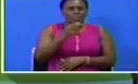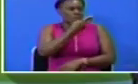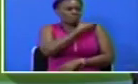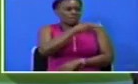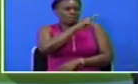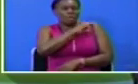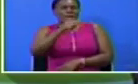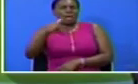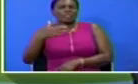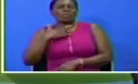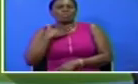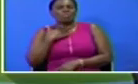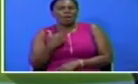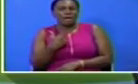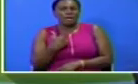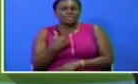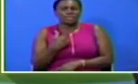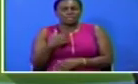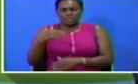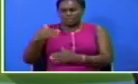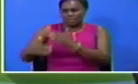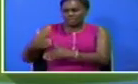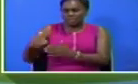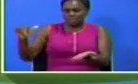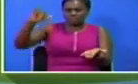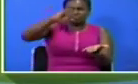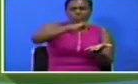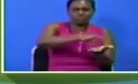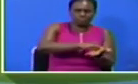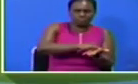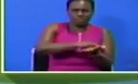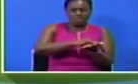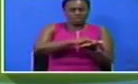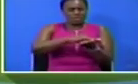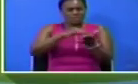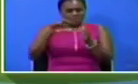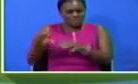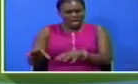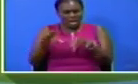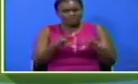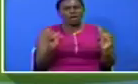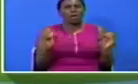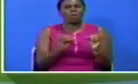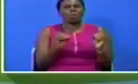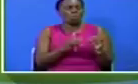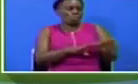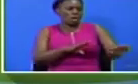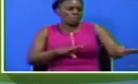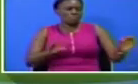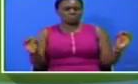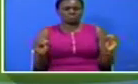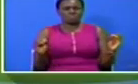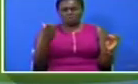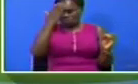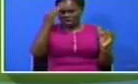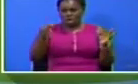who need accommodation around Jomo Kenyatta International Airport will no longer have to contend with the Nairobi traffic gridlock following the